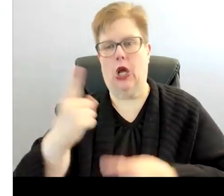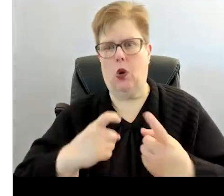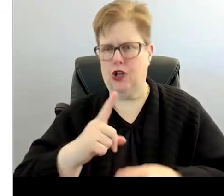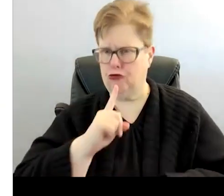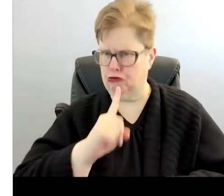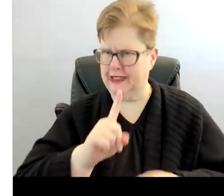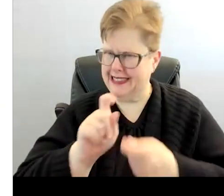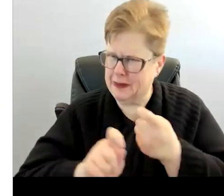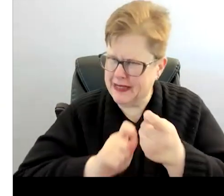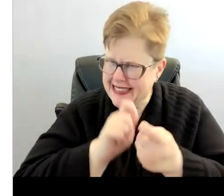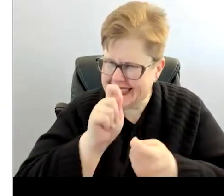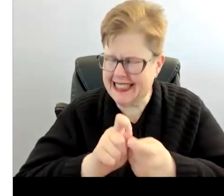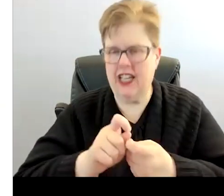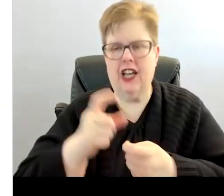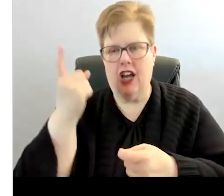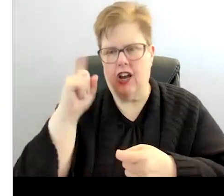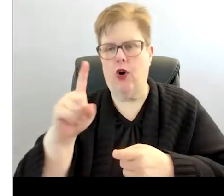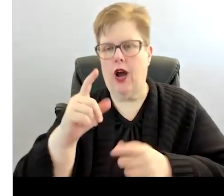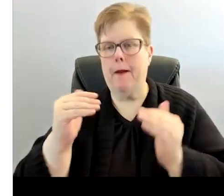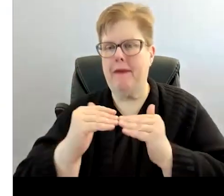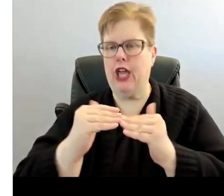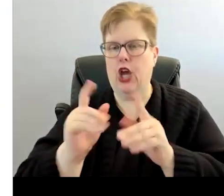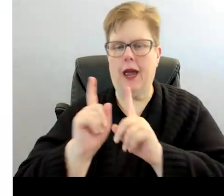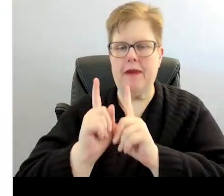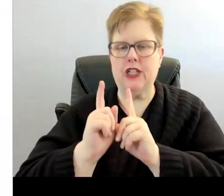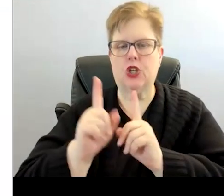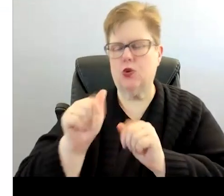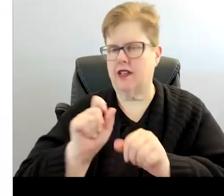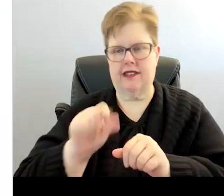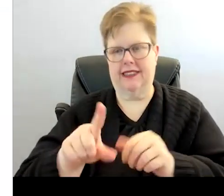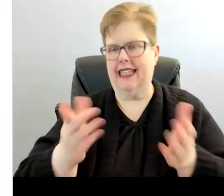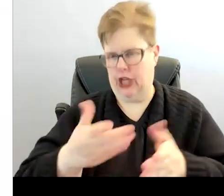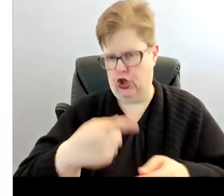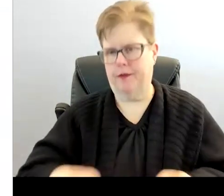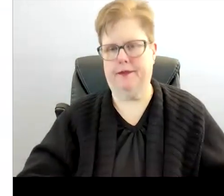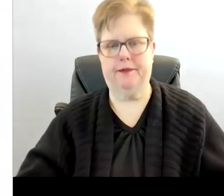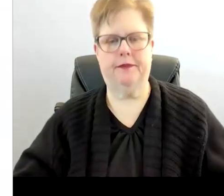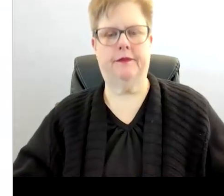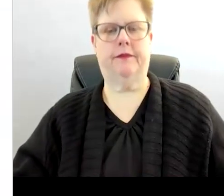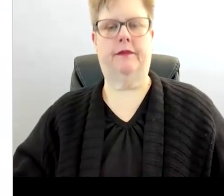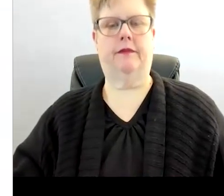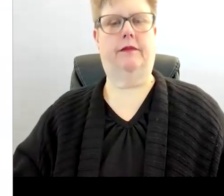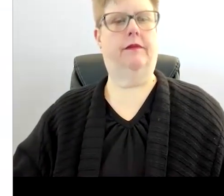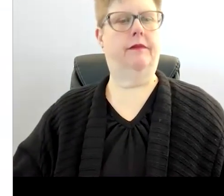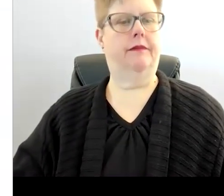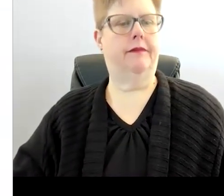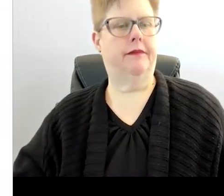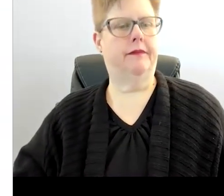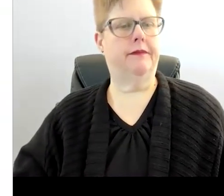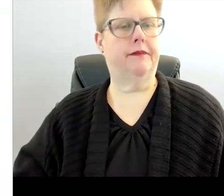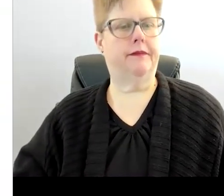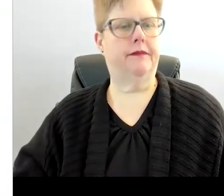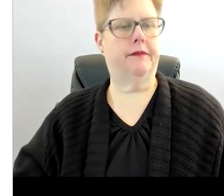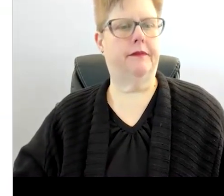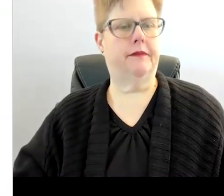is specific for a peer mentor, you'll ask it right here. And then as you scroll down, you